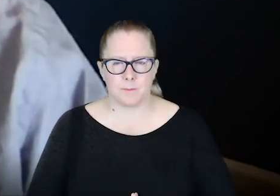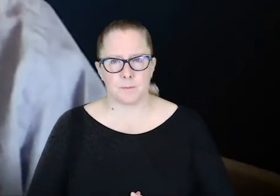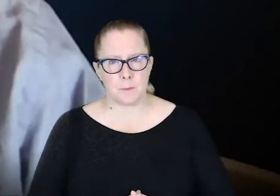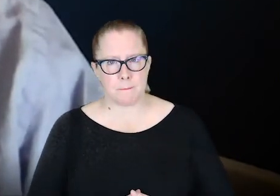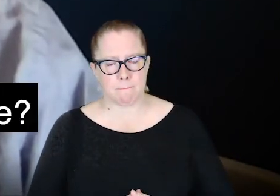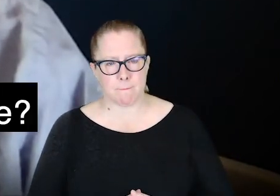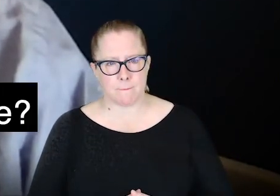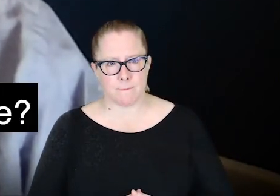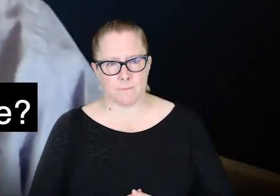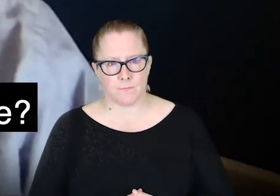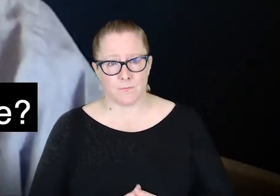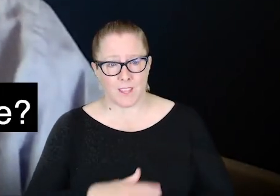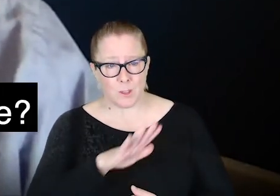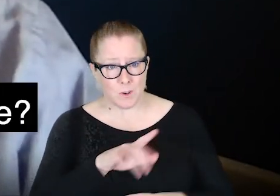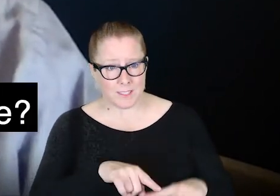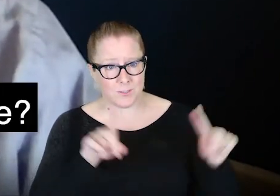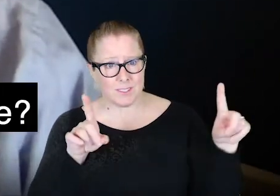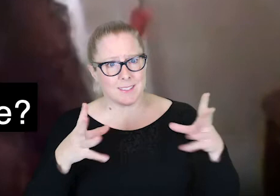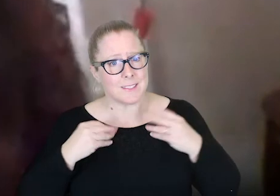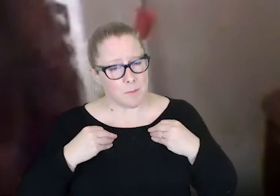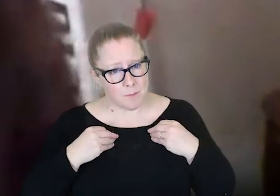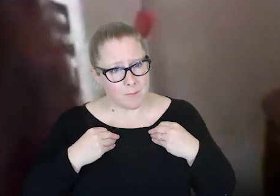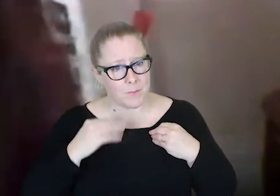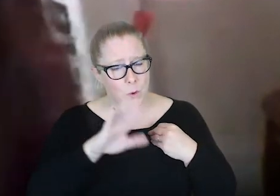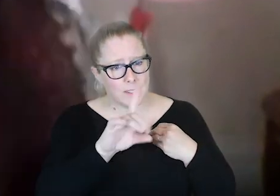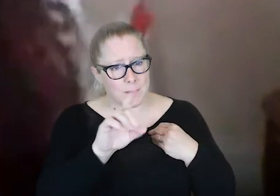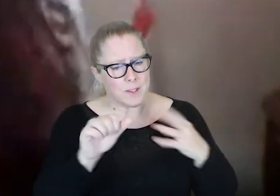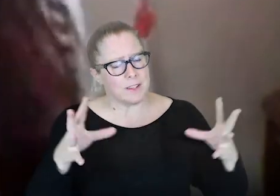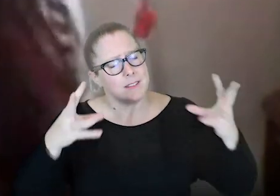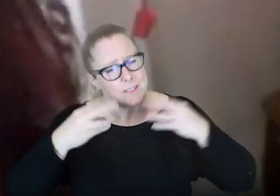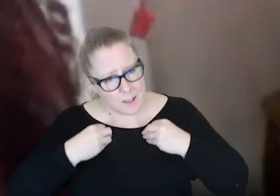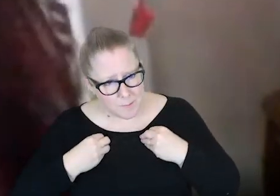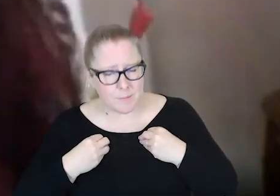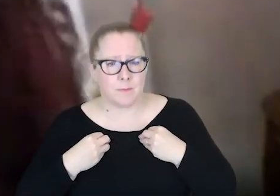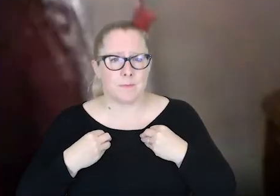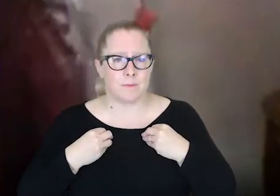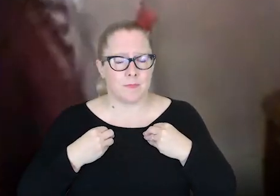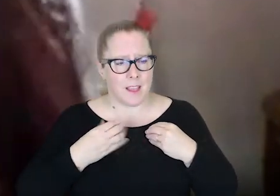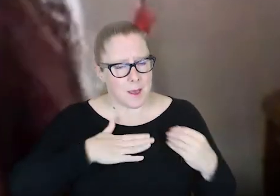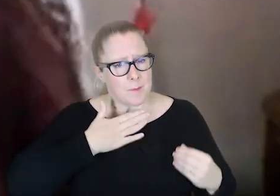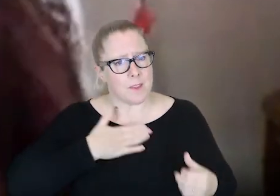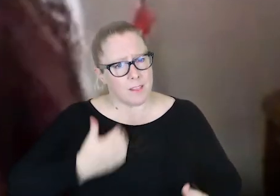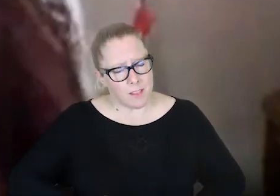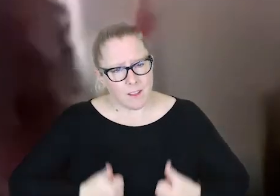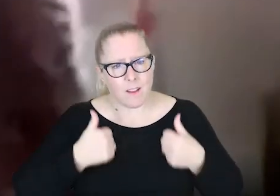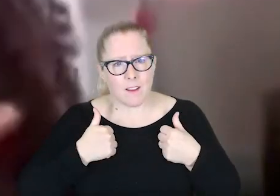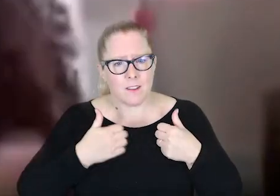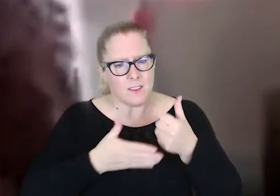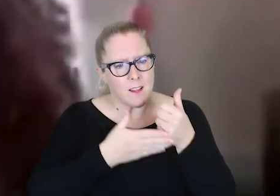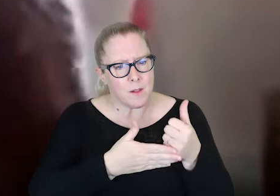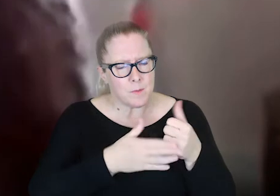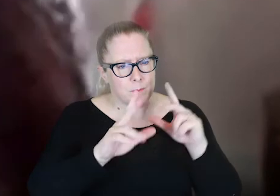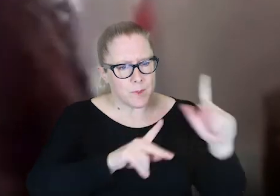and youth advocates? What kind of a call to action do you have? Accept your disabilities, accept your diversity and